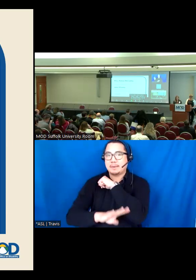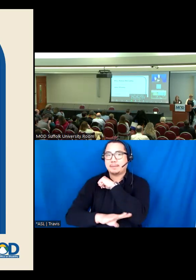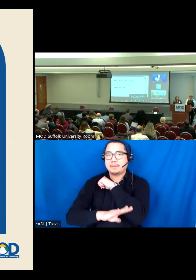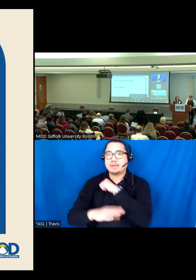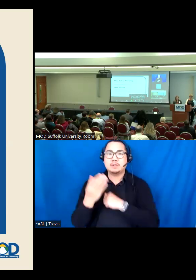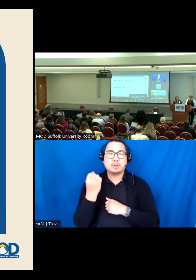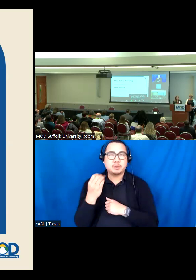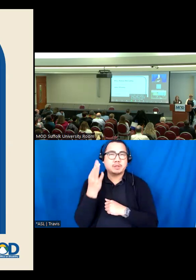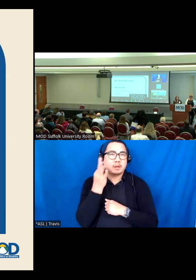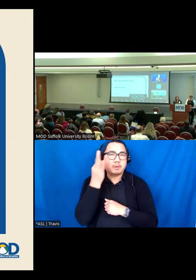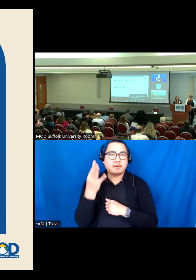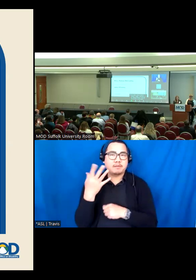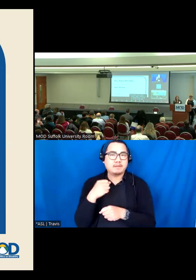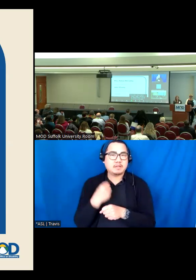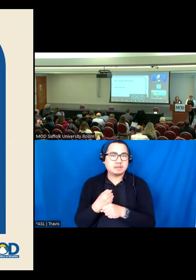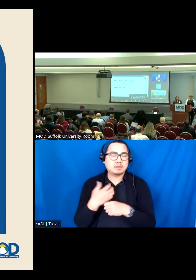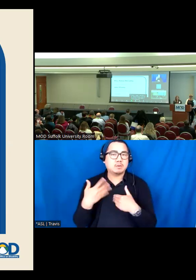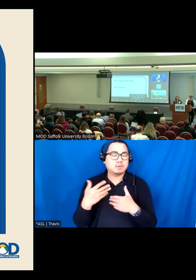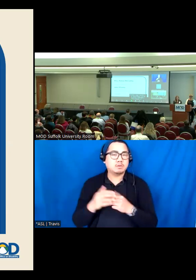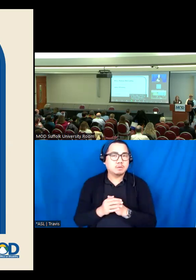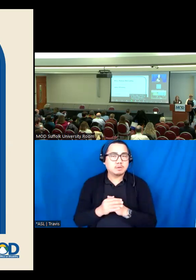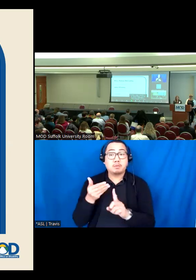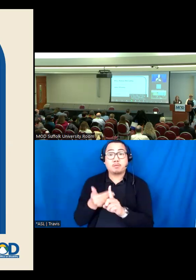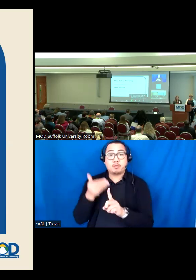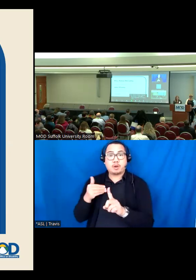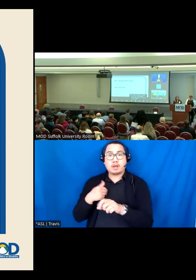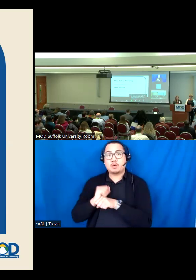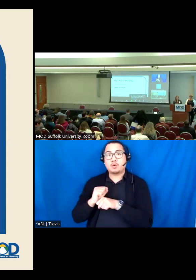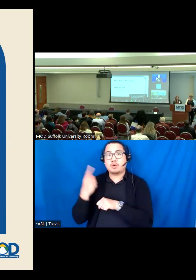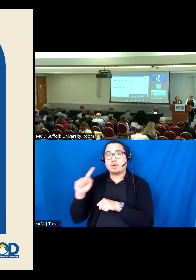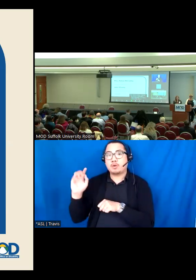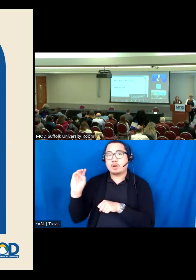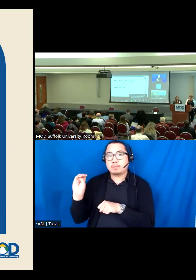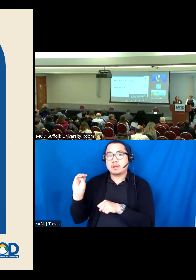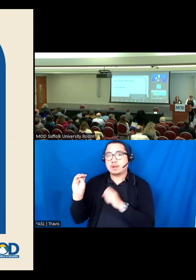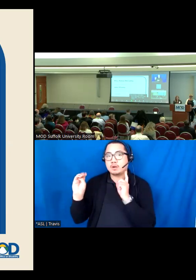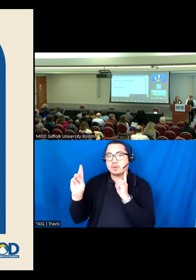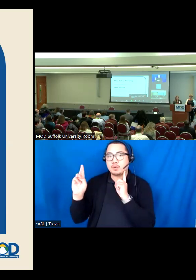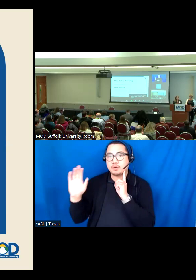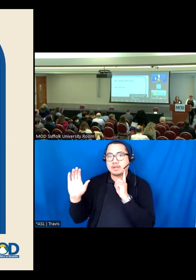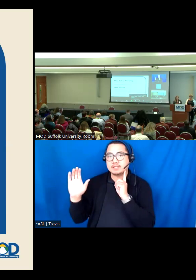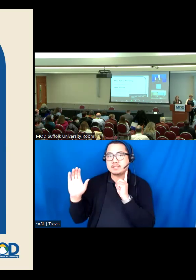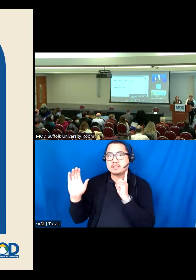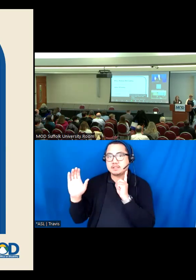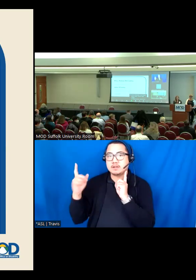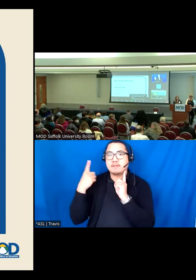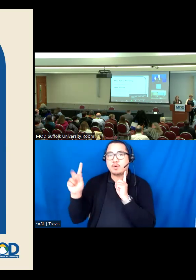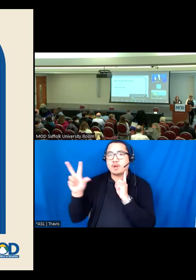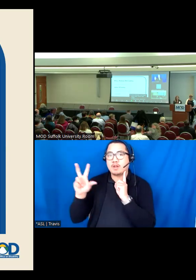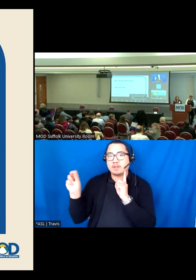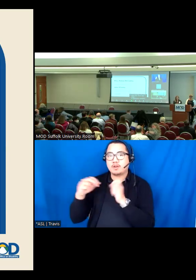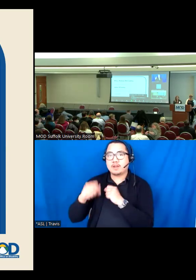it's been about 5 years. I recently, prior to that, worked at Massachusetts Rehabilitation Commission for 30